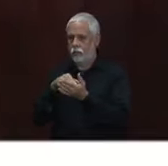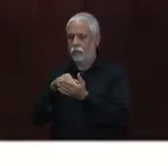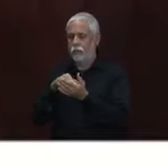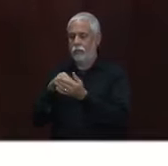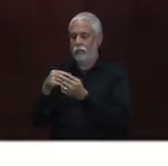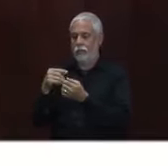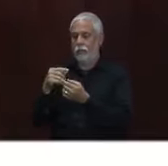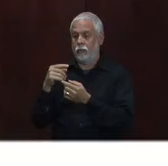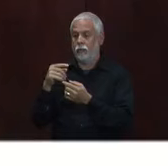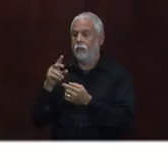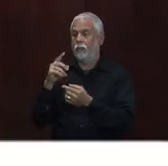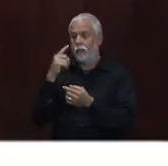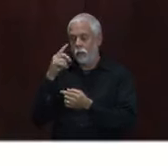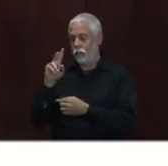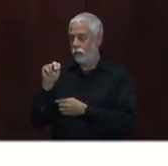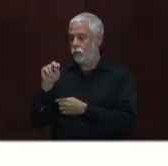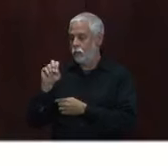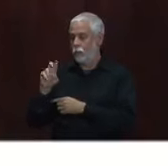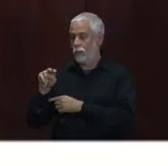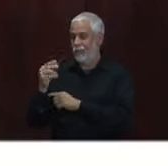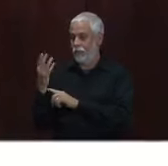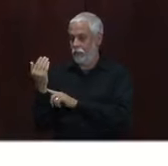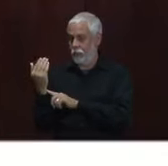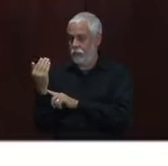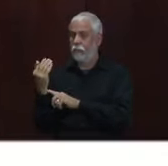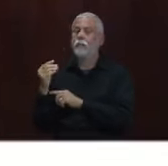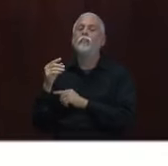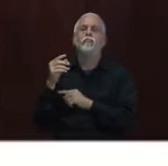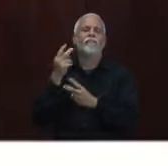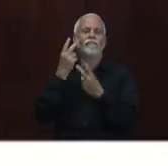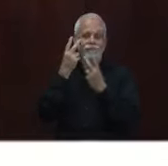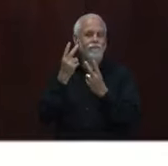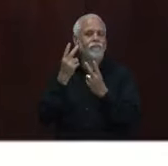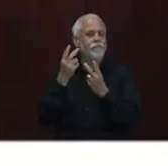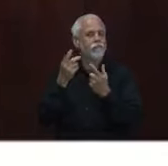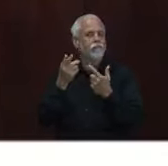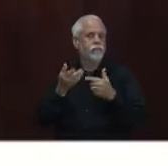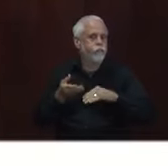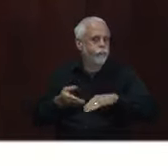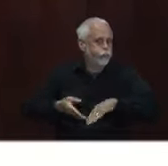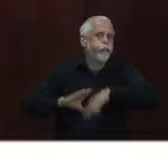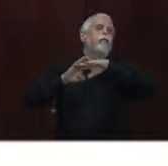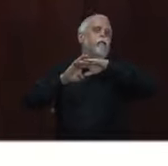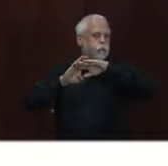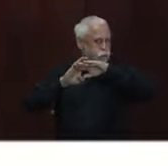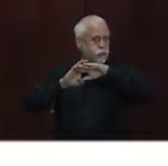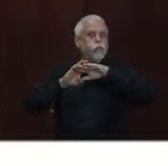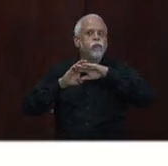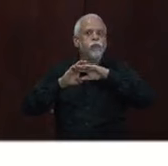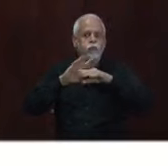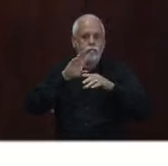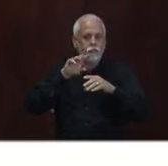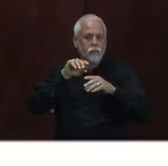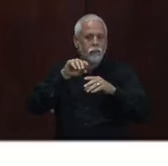of November 15th. And so you can see significant acceleration of cases within